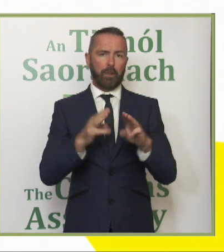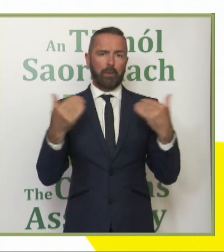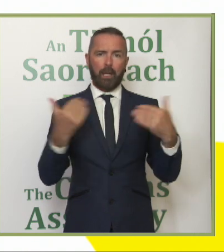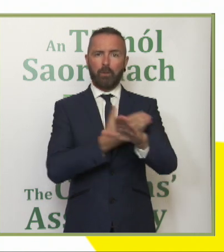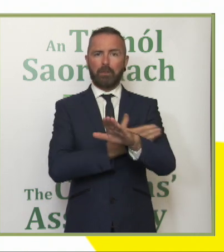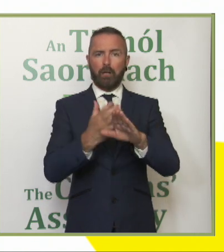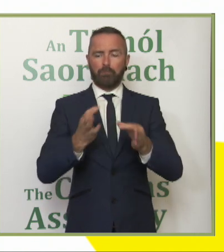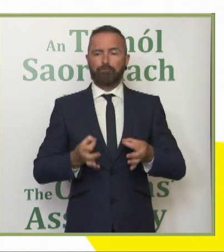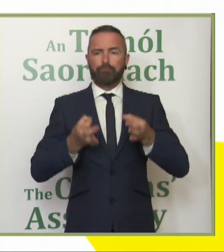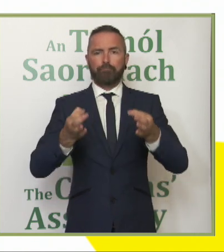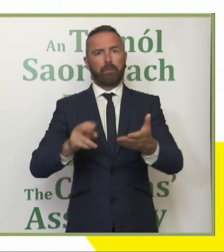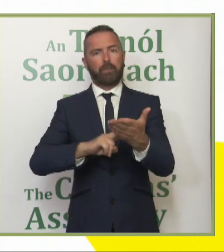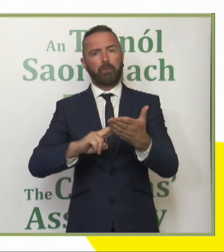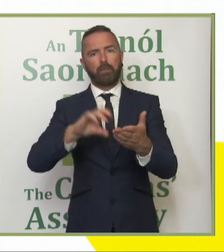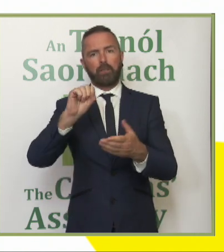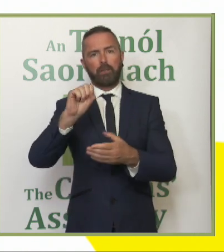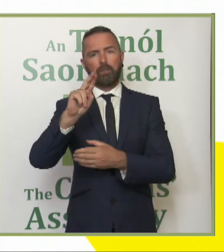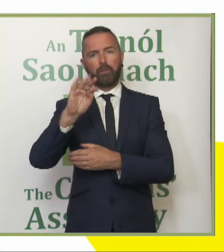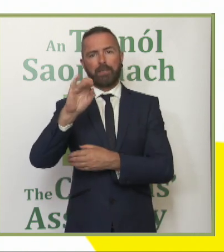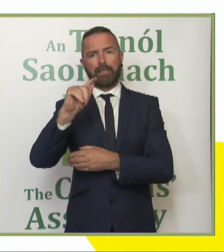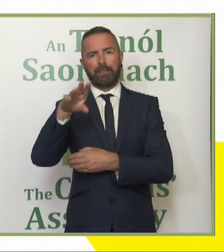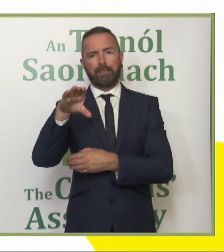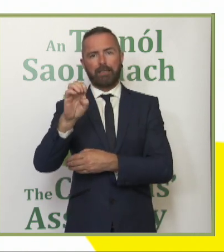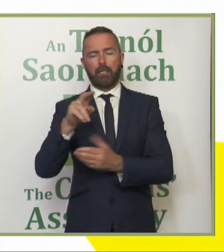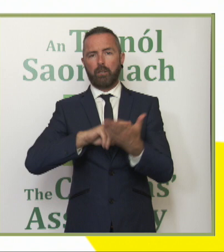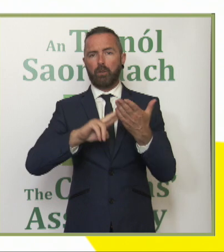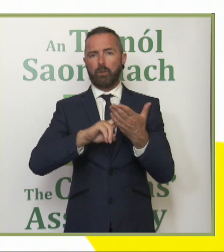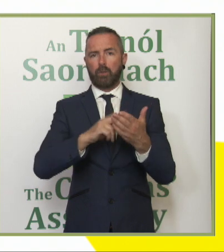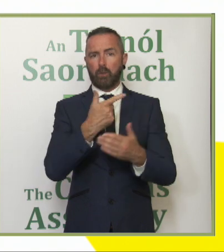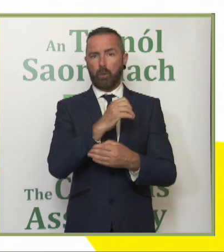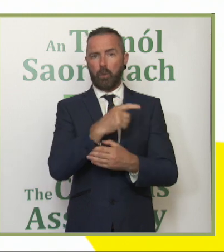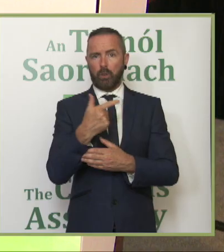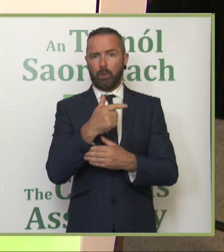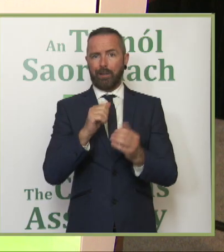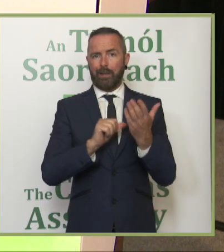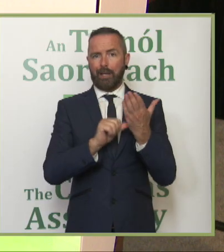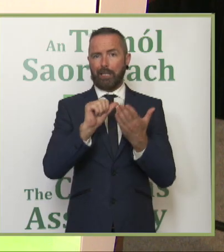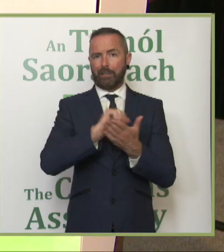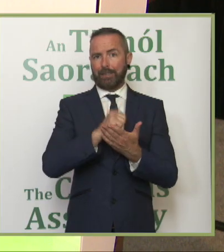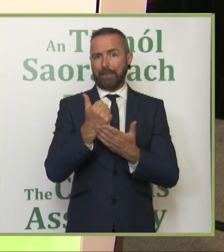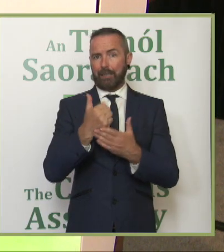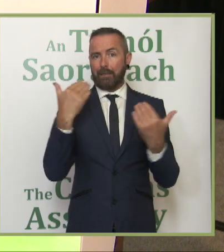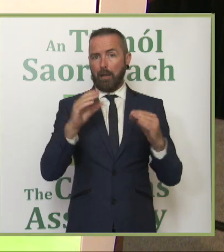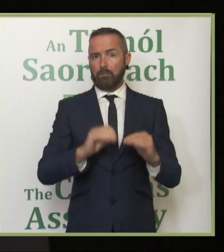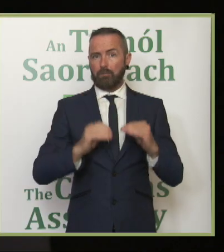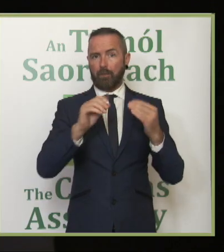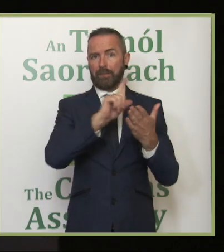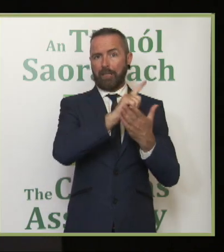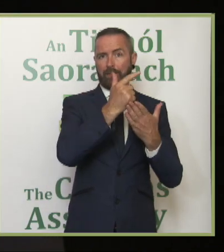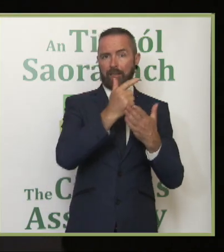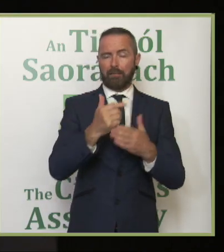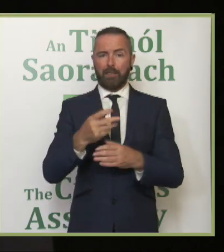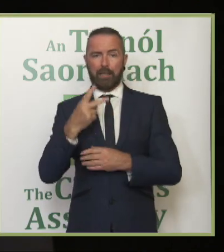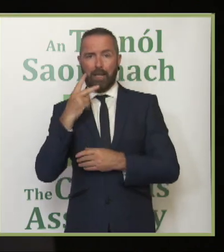starting to delay substance use. So that in 2002, it was 16 years of age. It's now 17. Cannabis